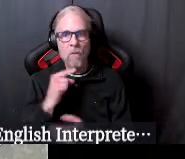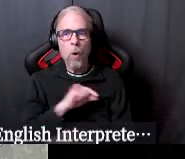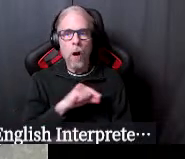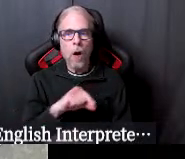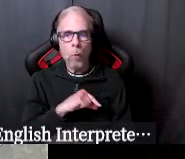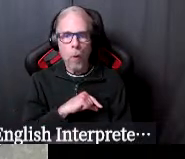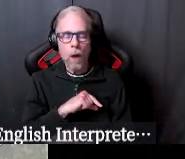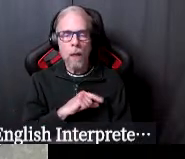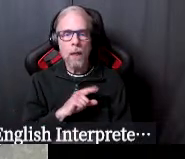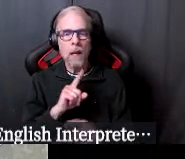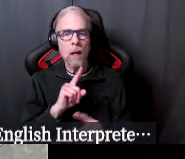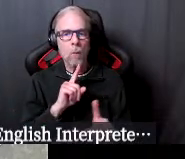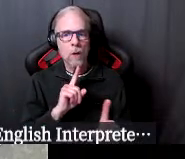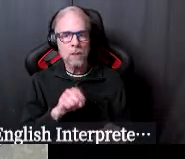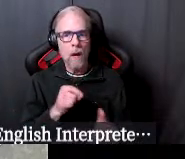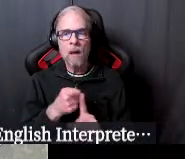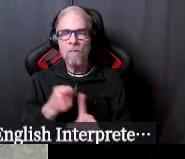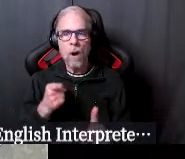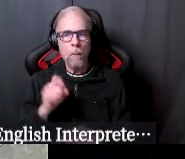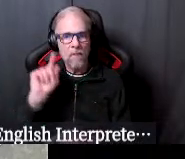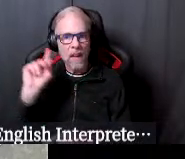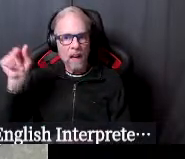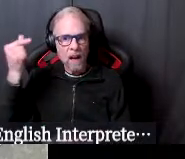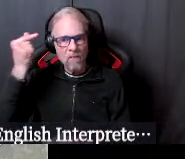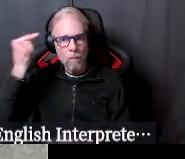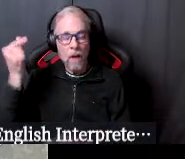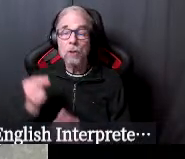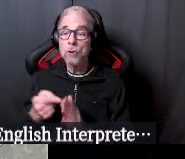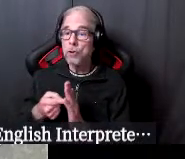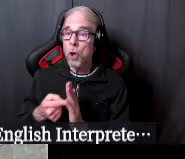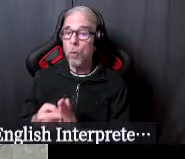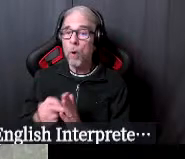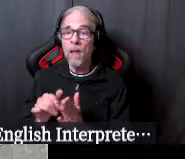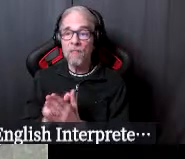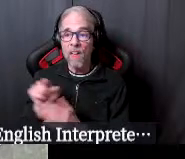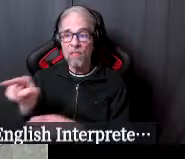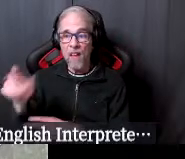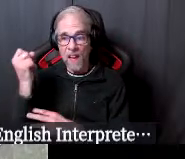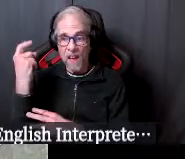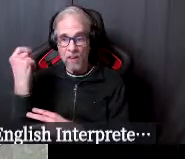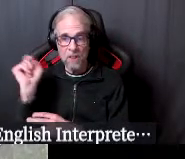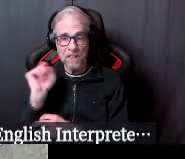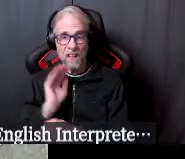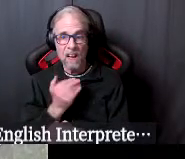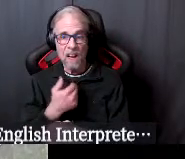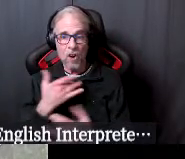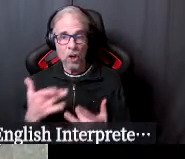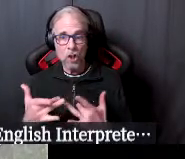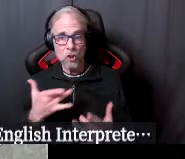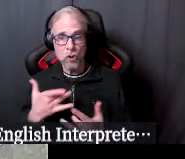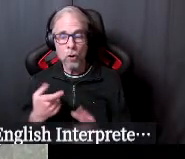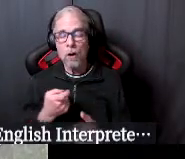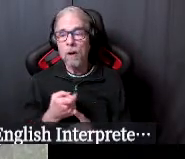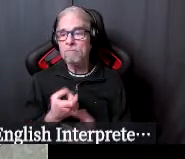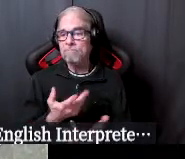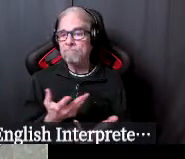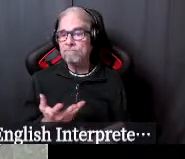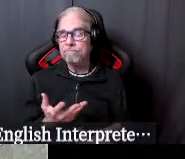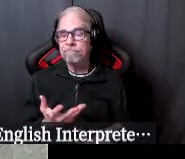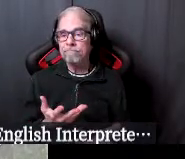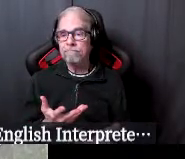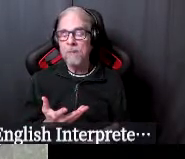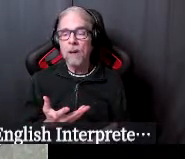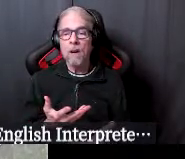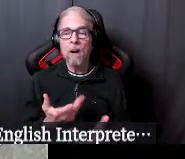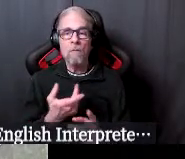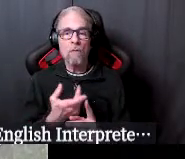response from the government, showing that they understand the concerns from the